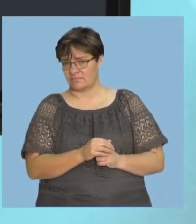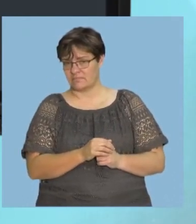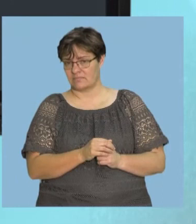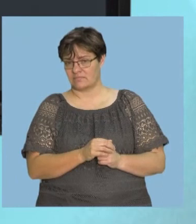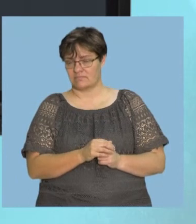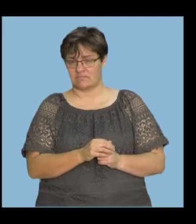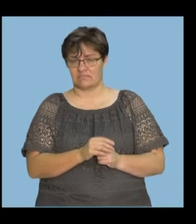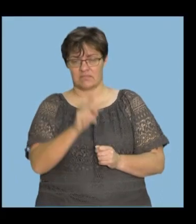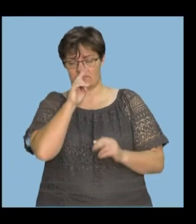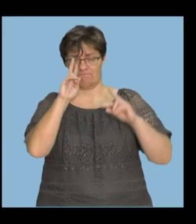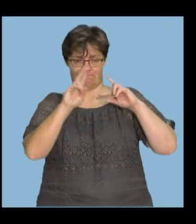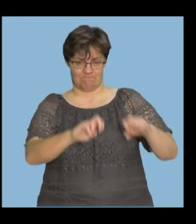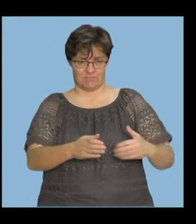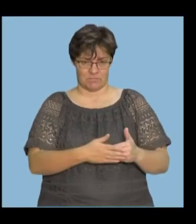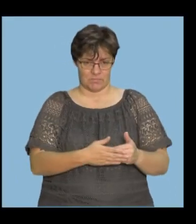Let's explore.